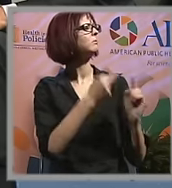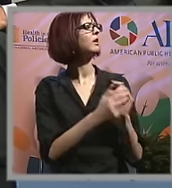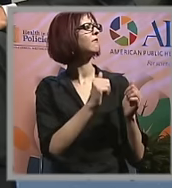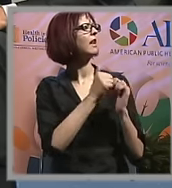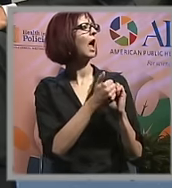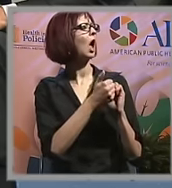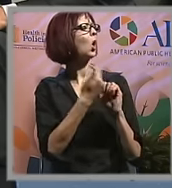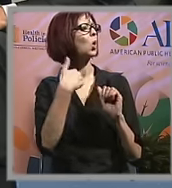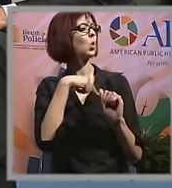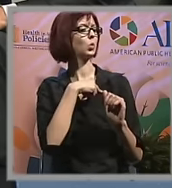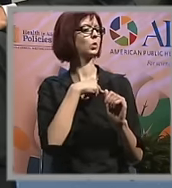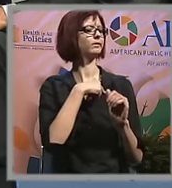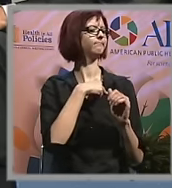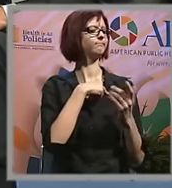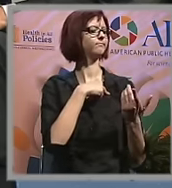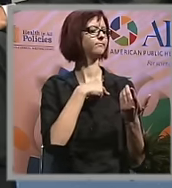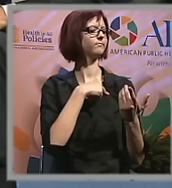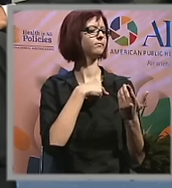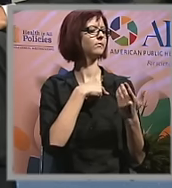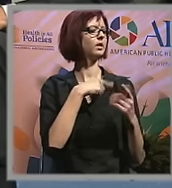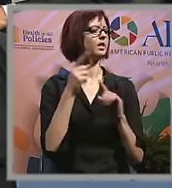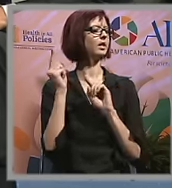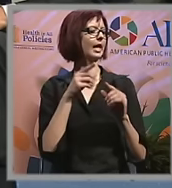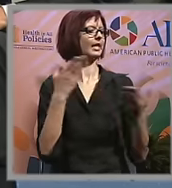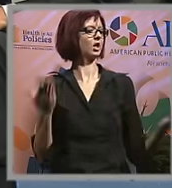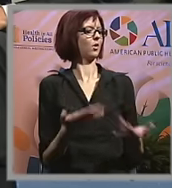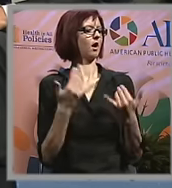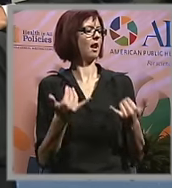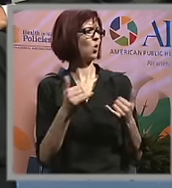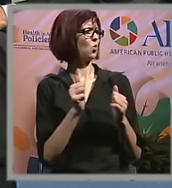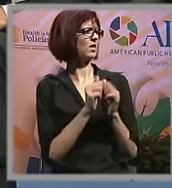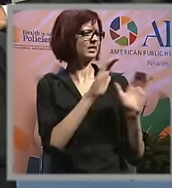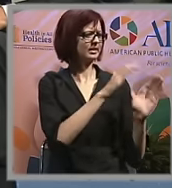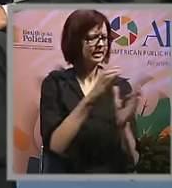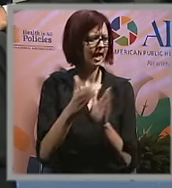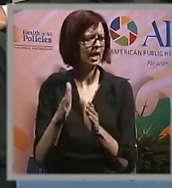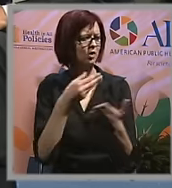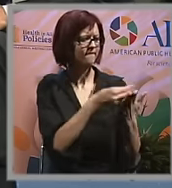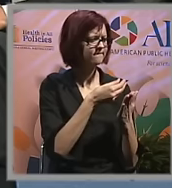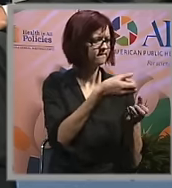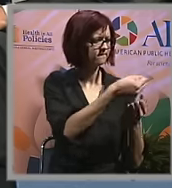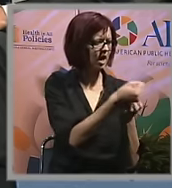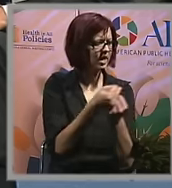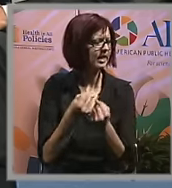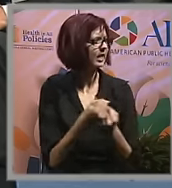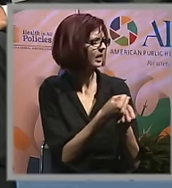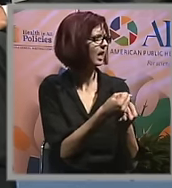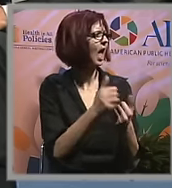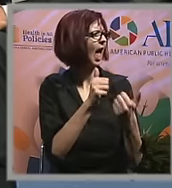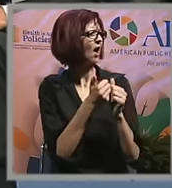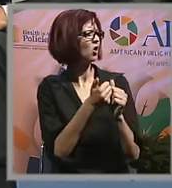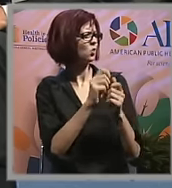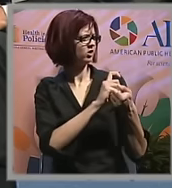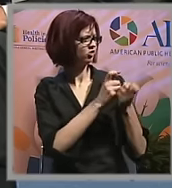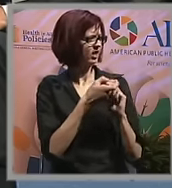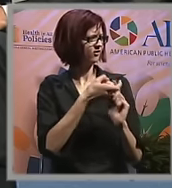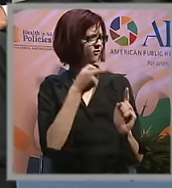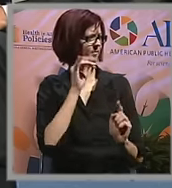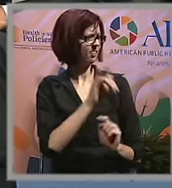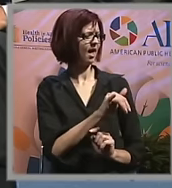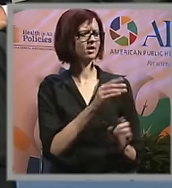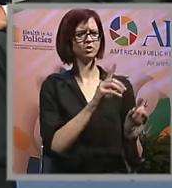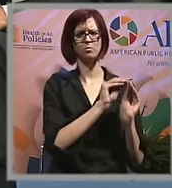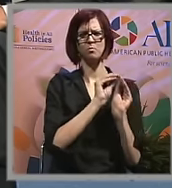we get from where we are now with very siloed funding at state, local, and federal levels. Mm-hmm. How do we move from that to a